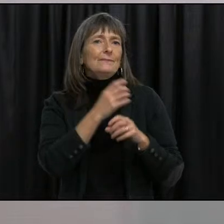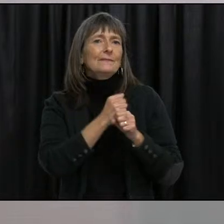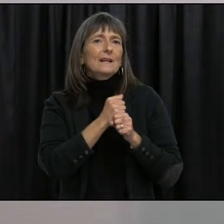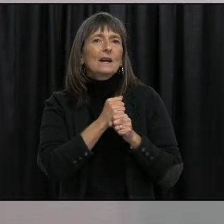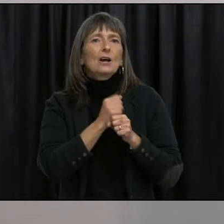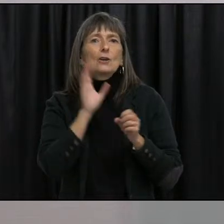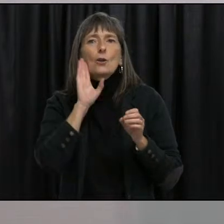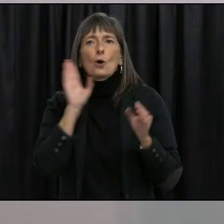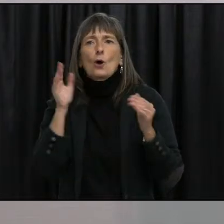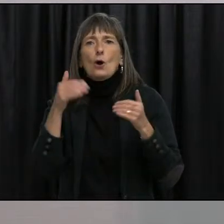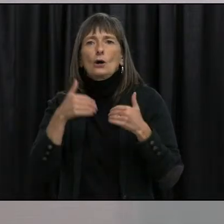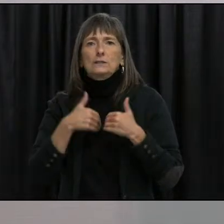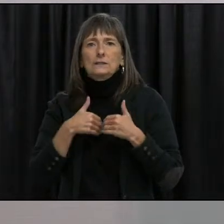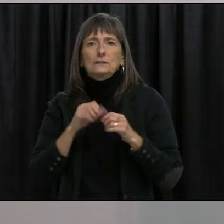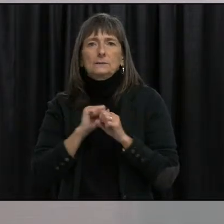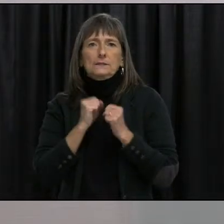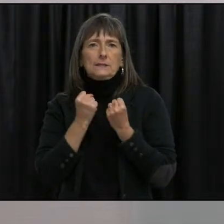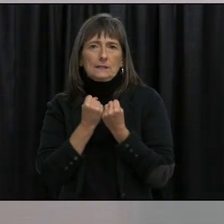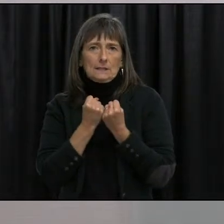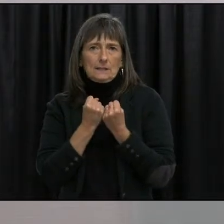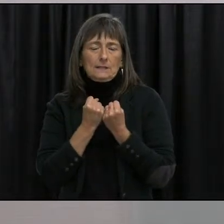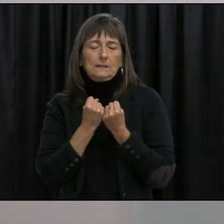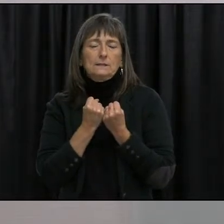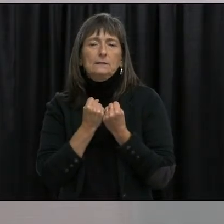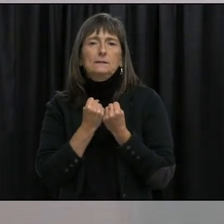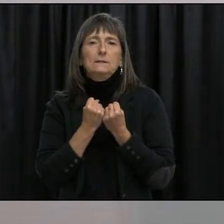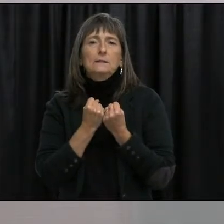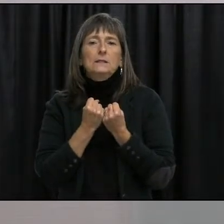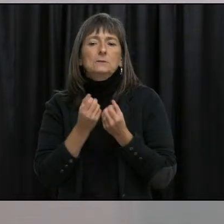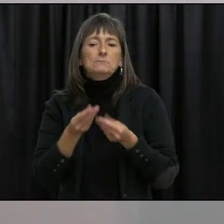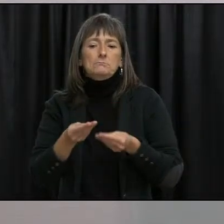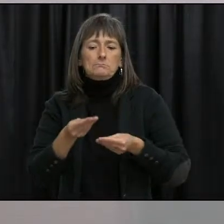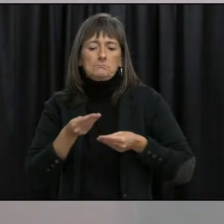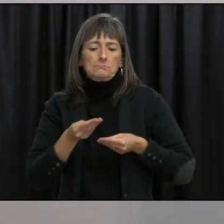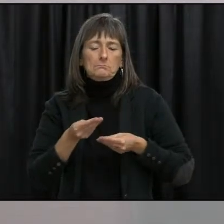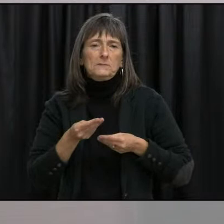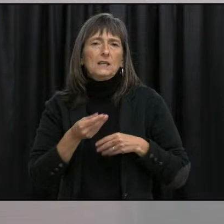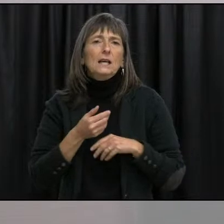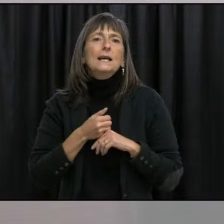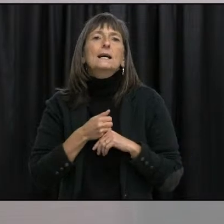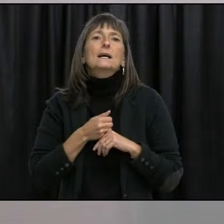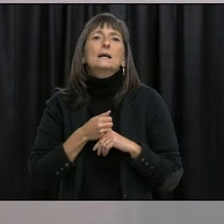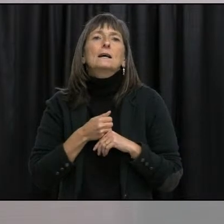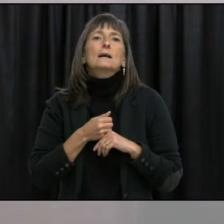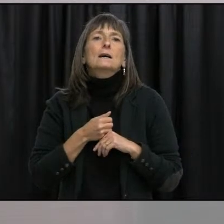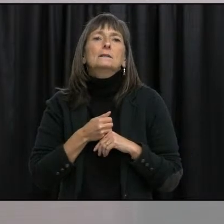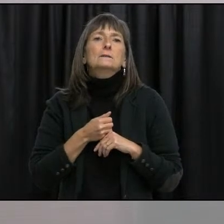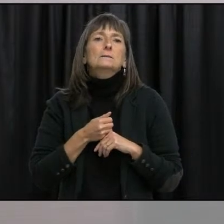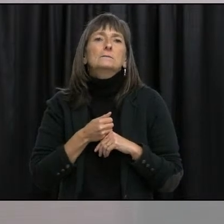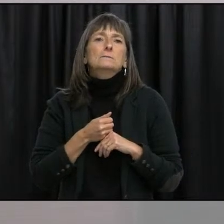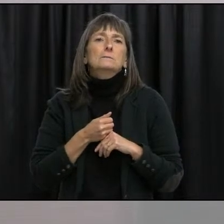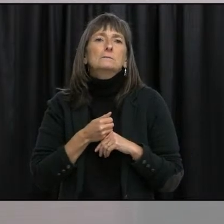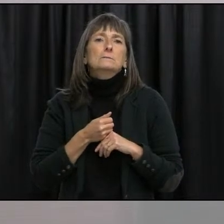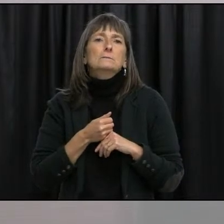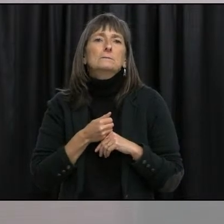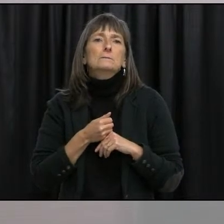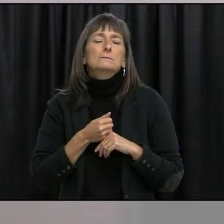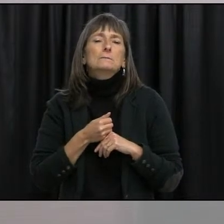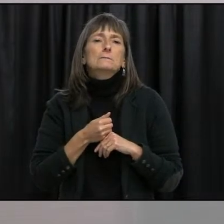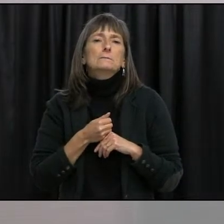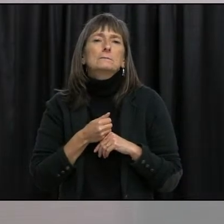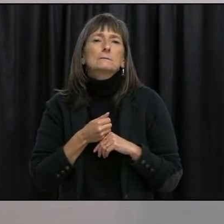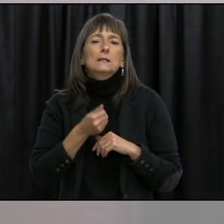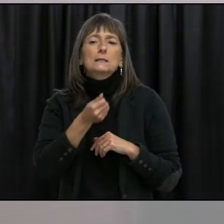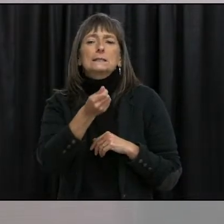Autism Society and the Disability Society. There are a number, whether it's open to abuse or not,